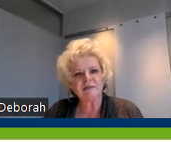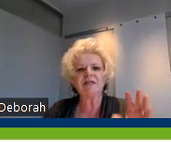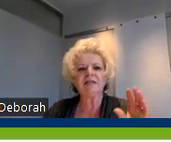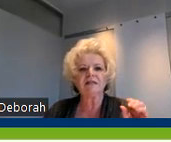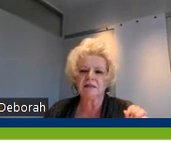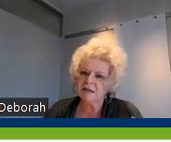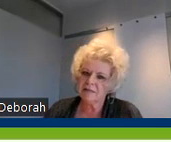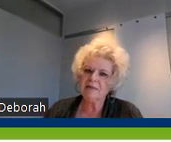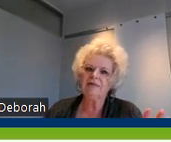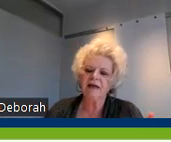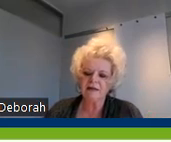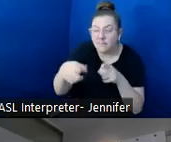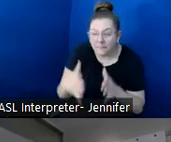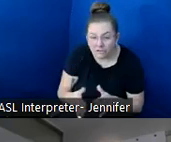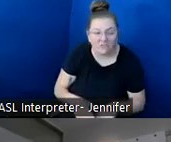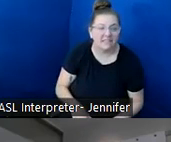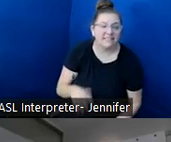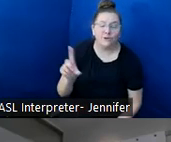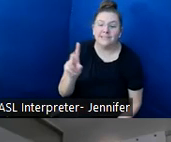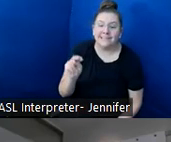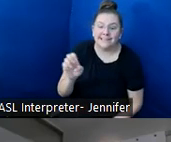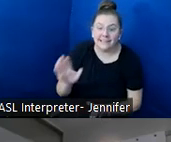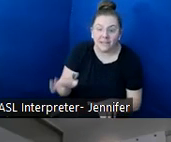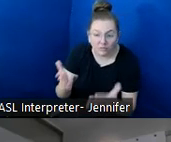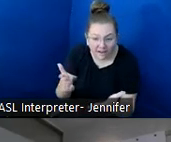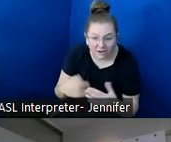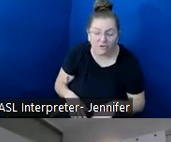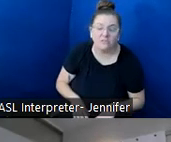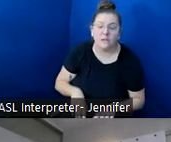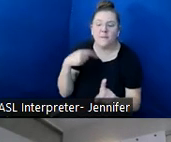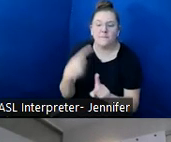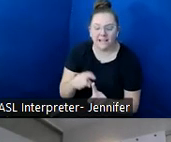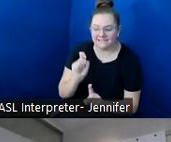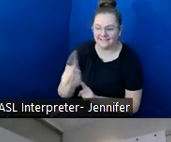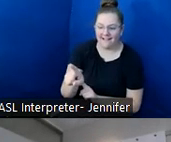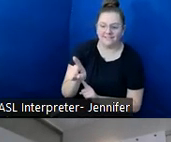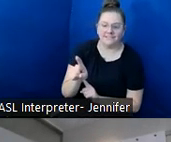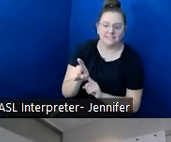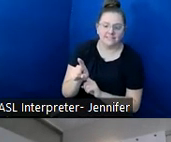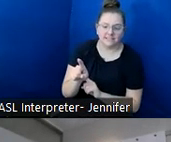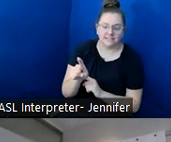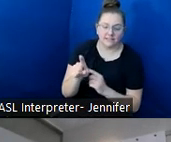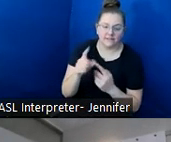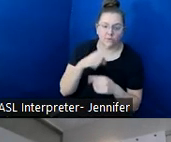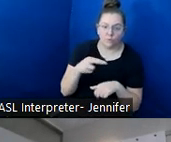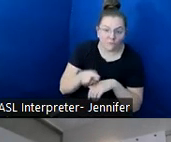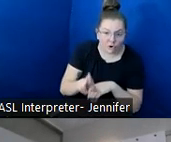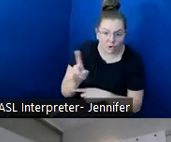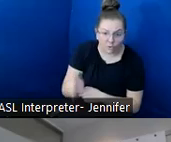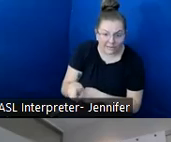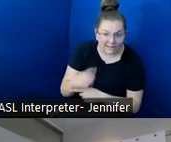to look at your specialists, your DME providers, but you also need to ask things such as are referrals needed for